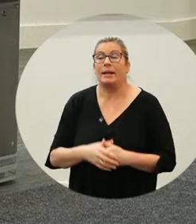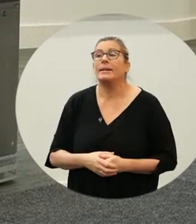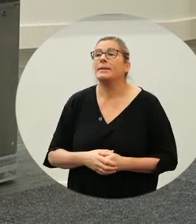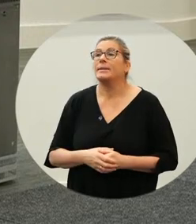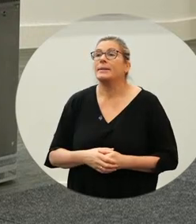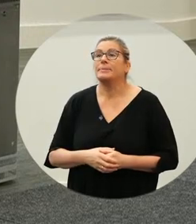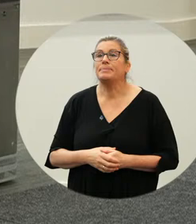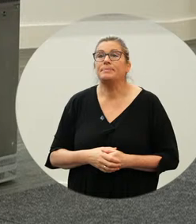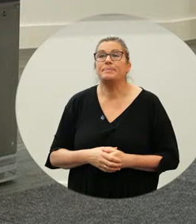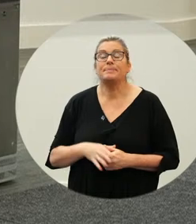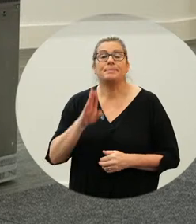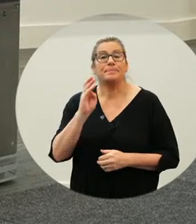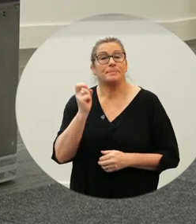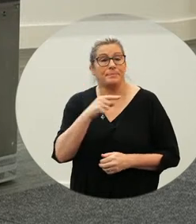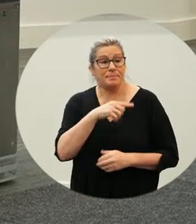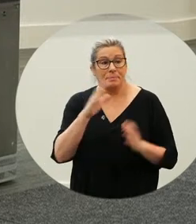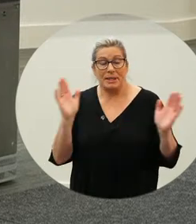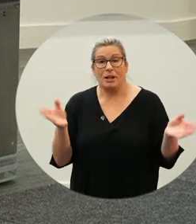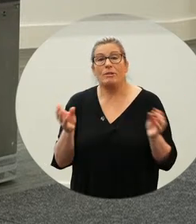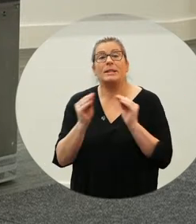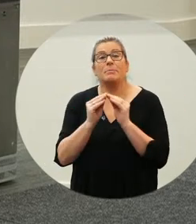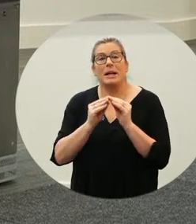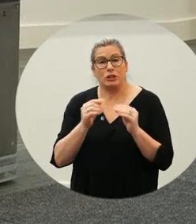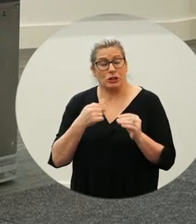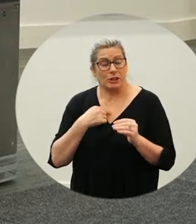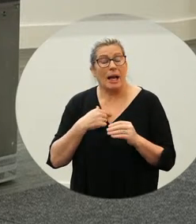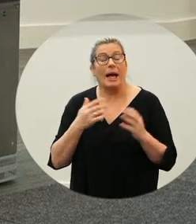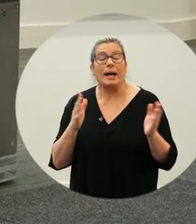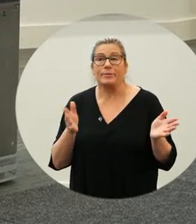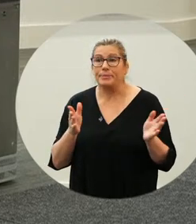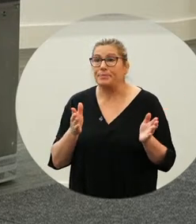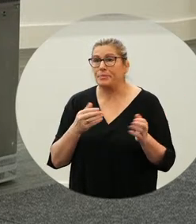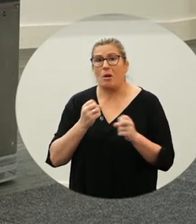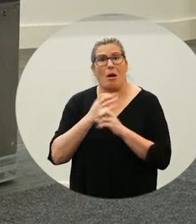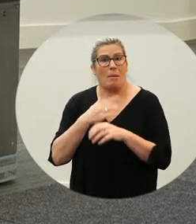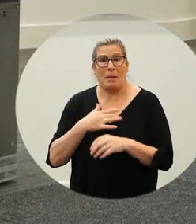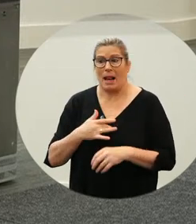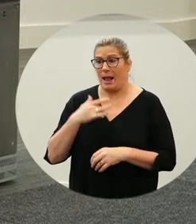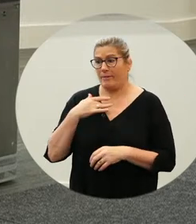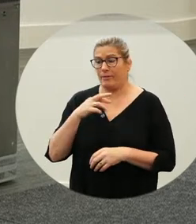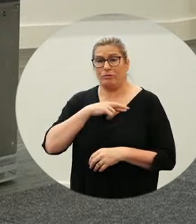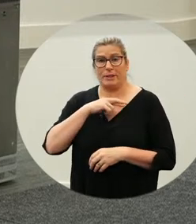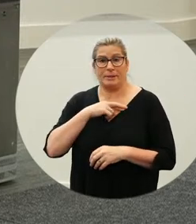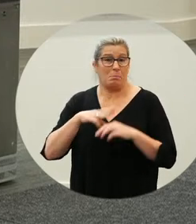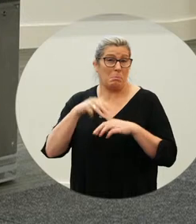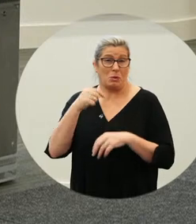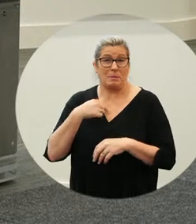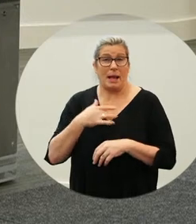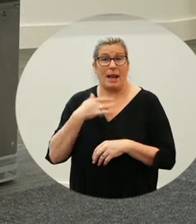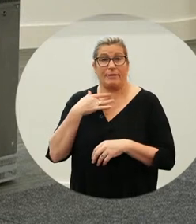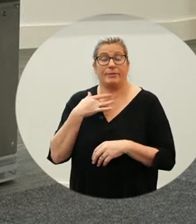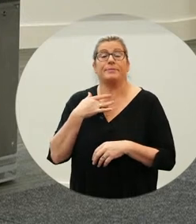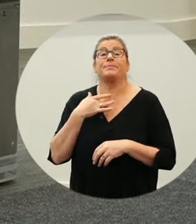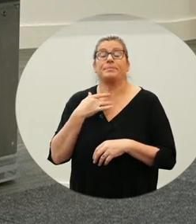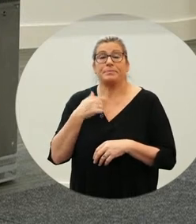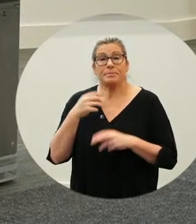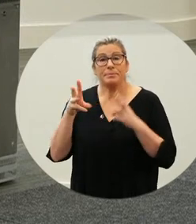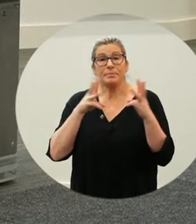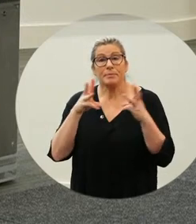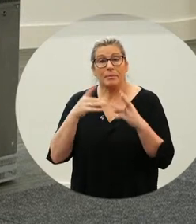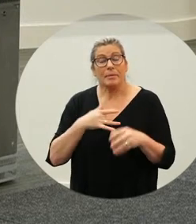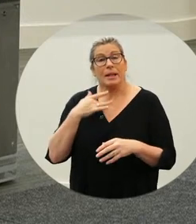As Brendan has said, I spent all of my life, really most of my life anyway, my working